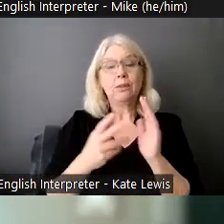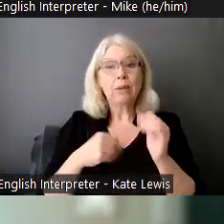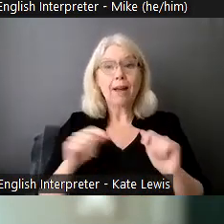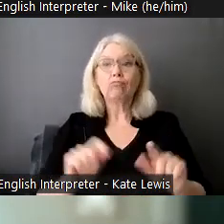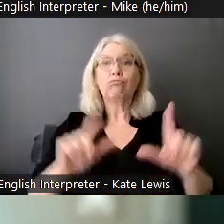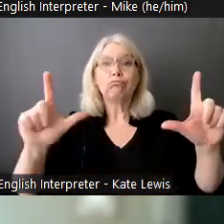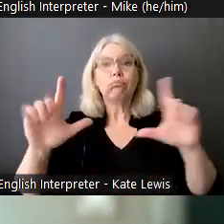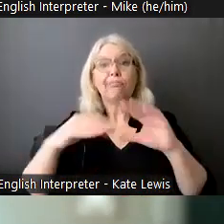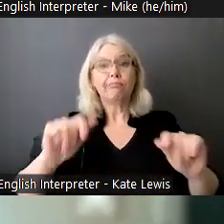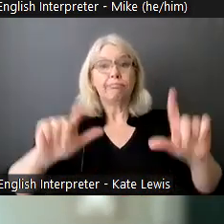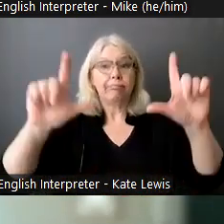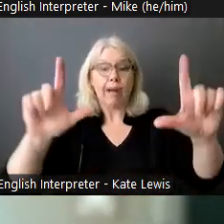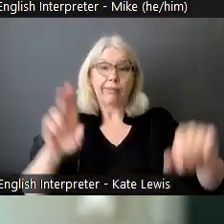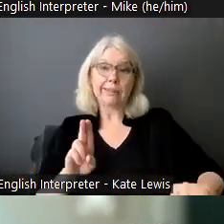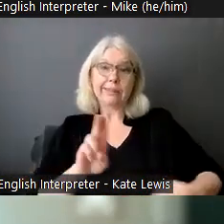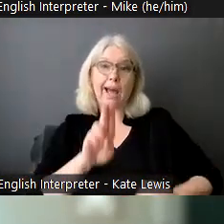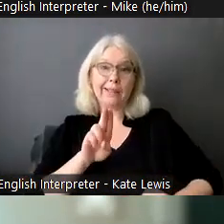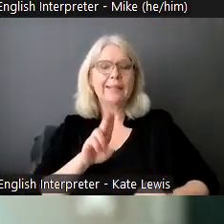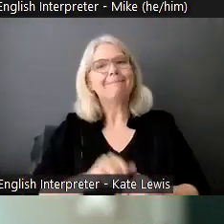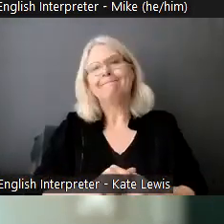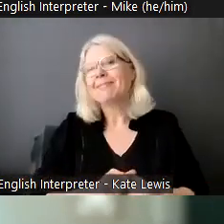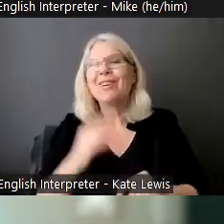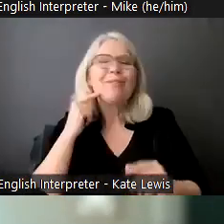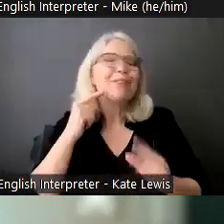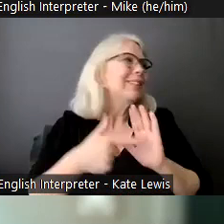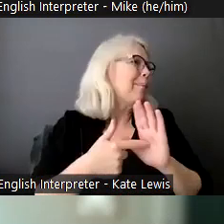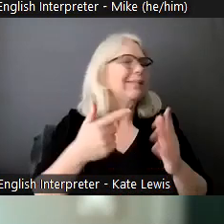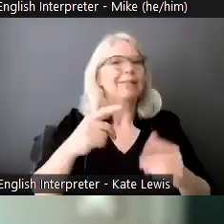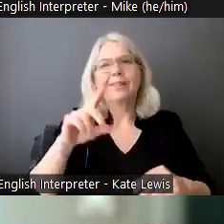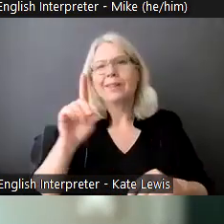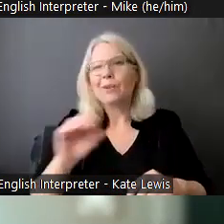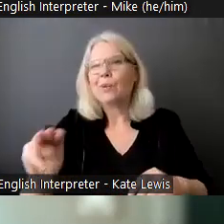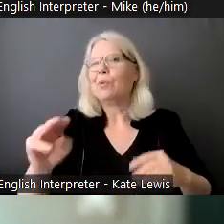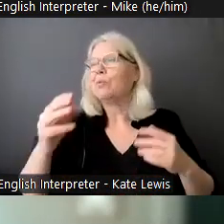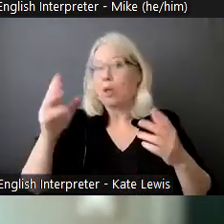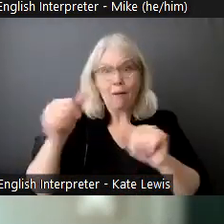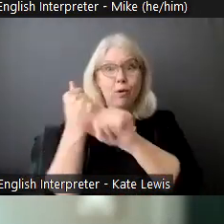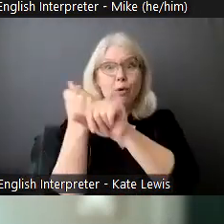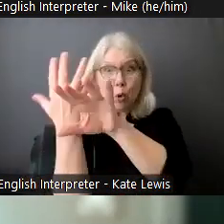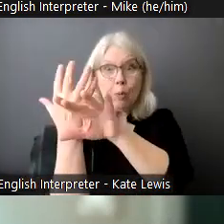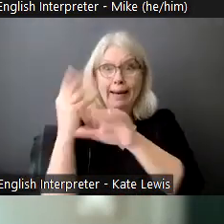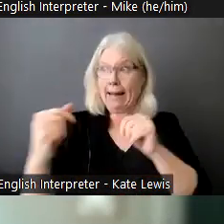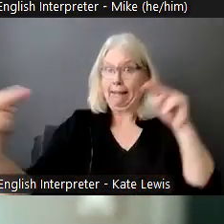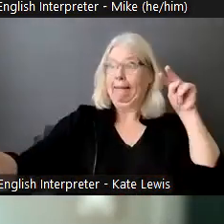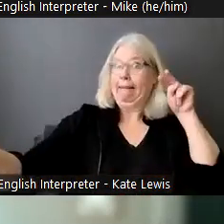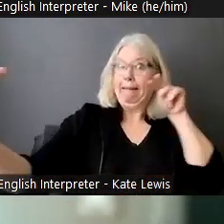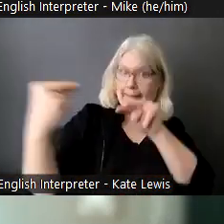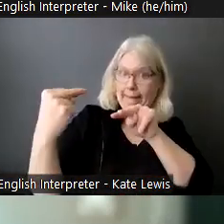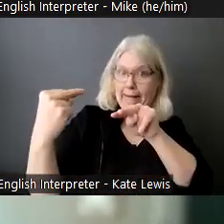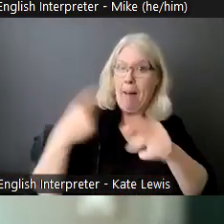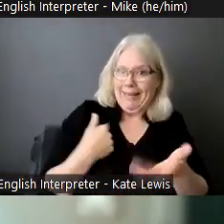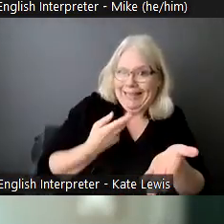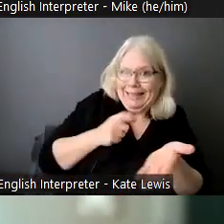in person, even though you could use, say, Zoom or another audiovisual technology to sign. You still